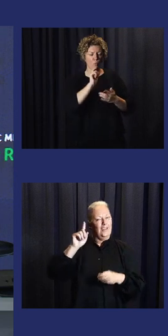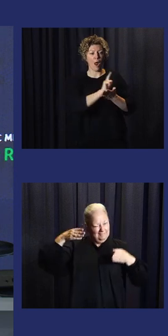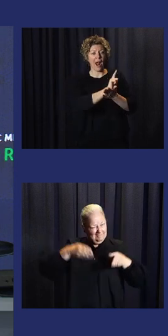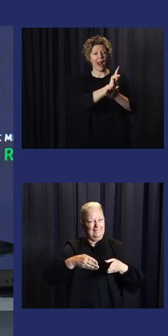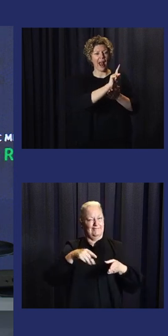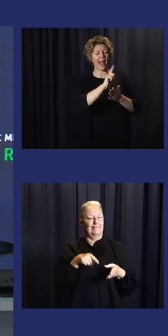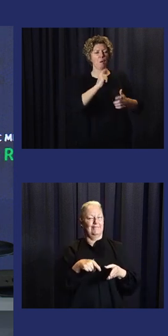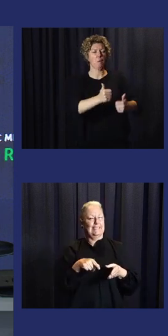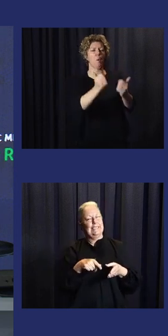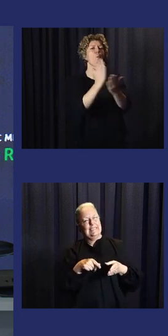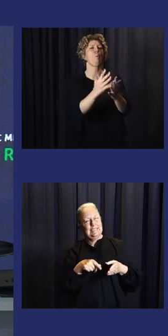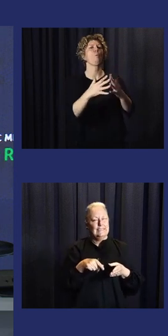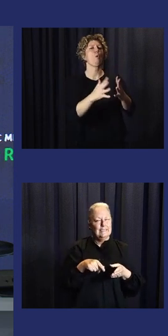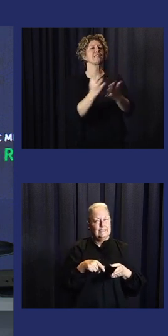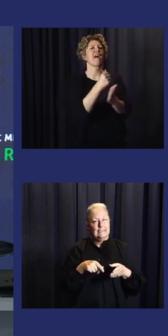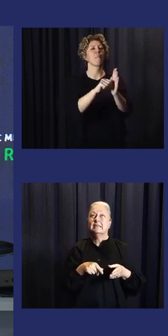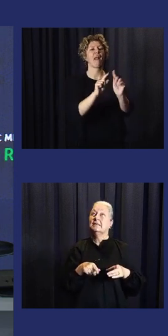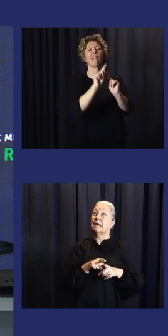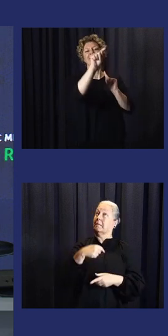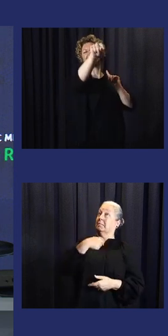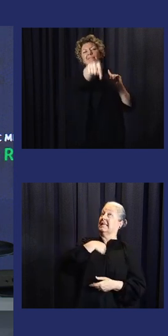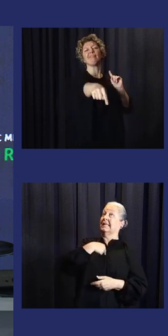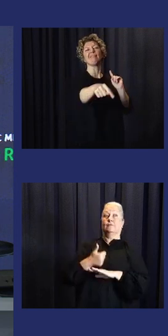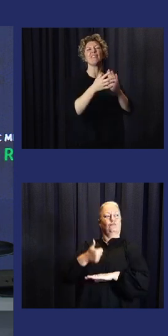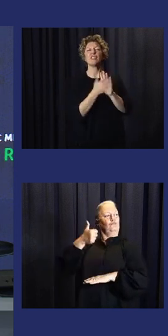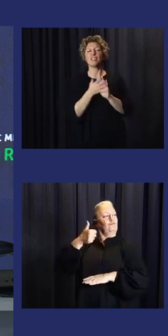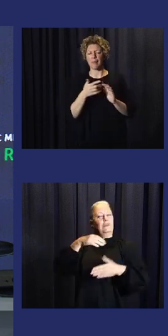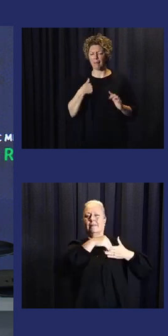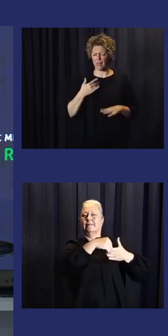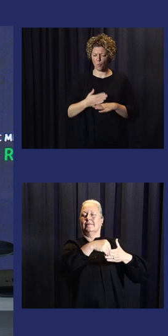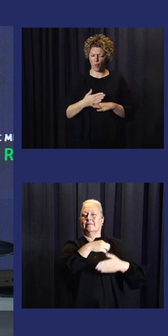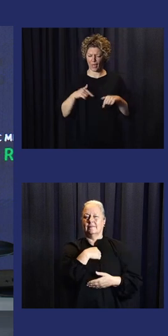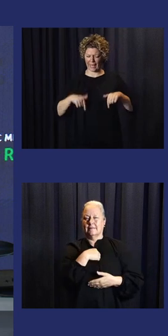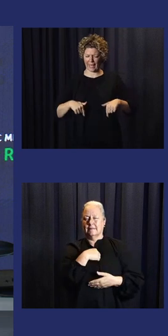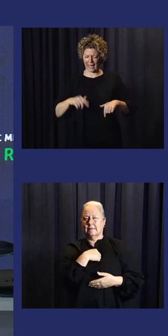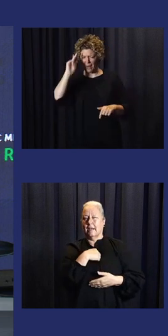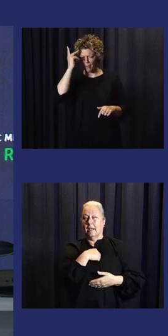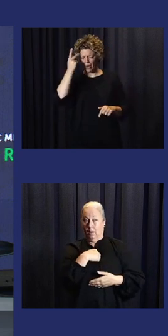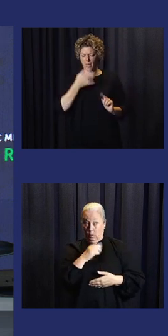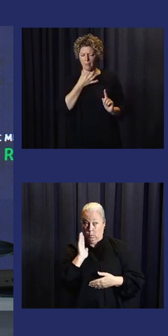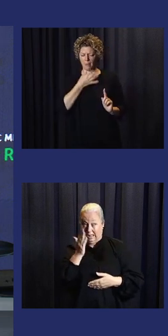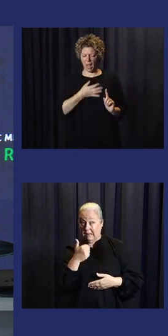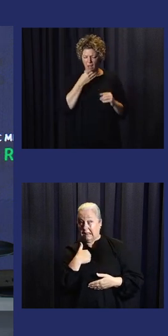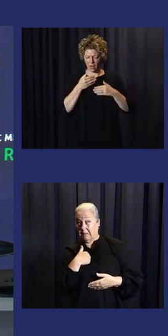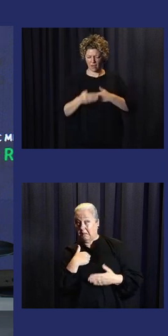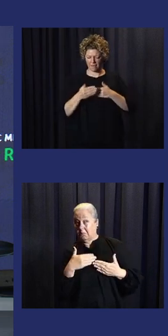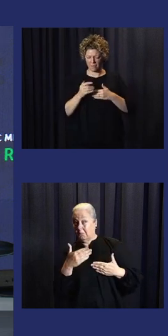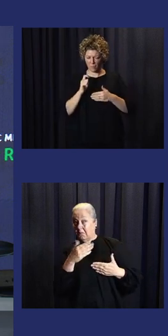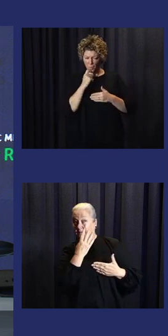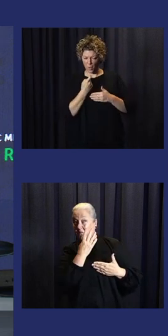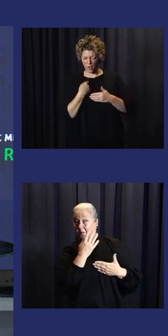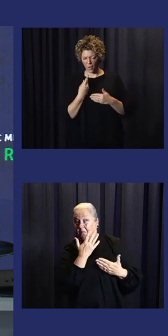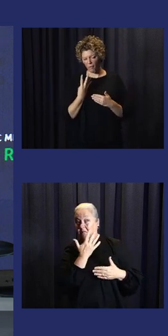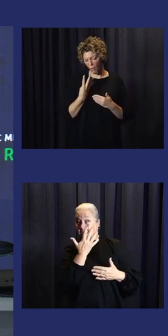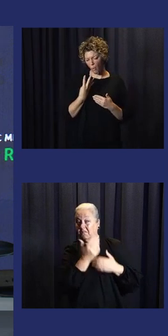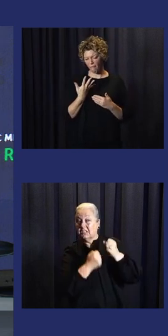say, well, what are the probabilities of me, while in office, to face a disaster situation in my 4 or